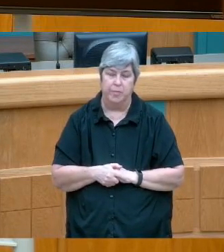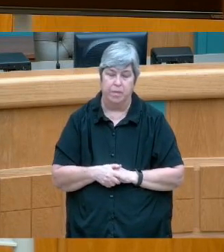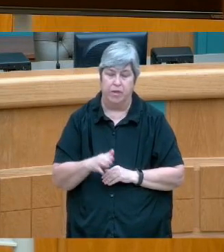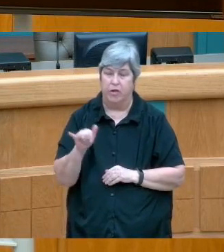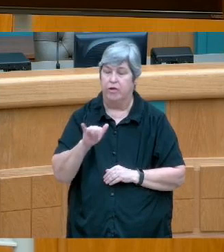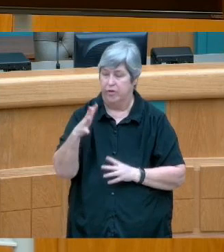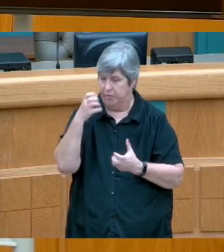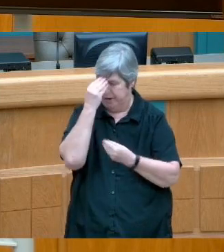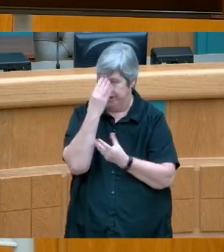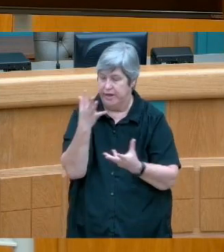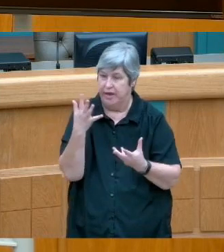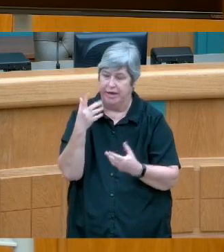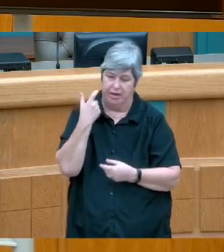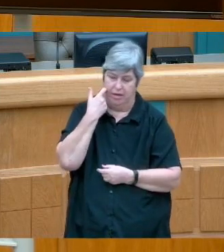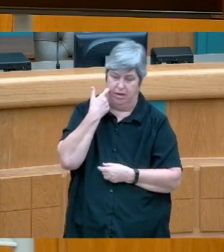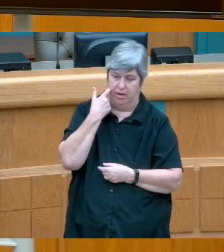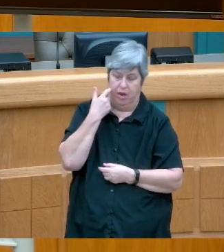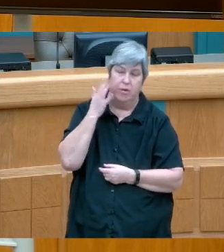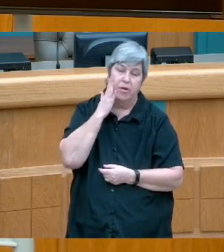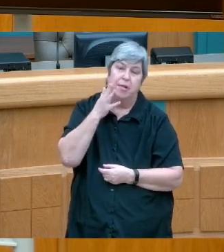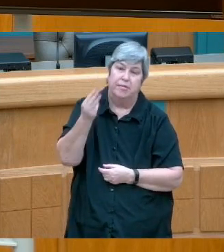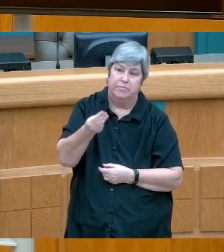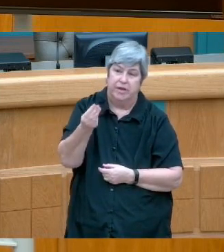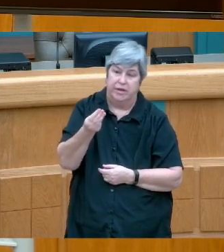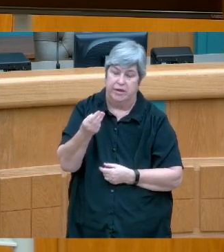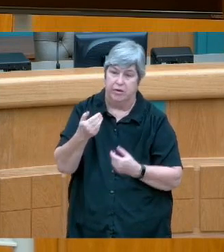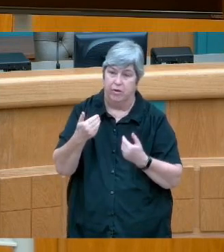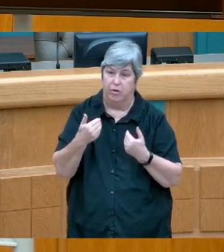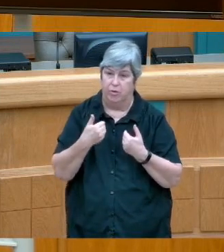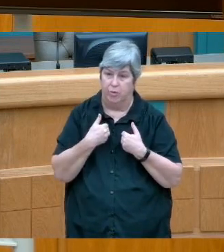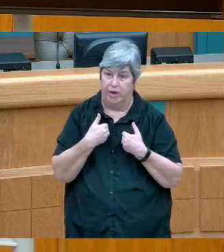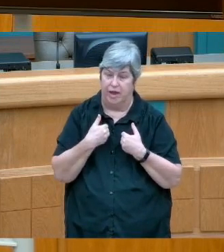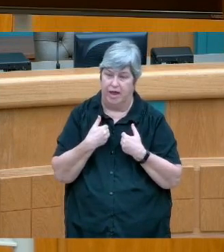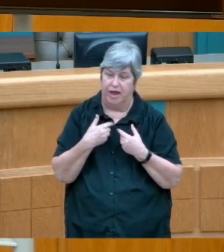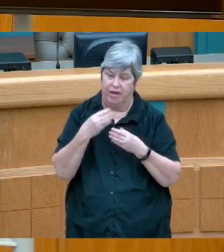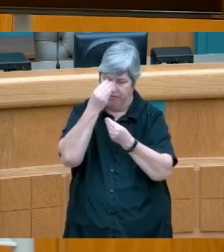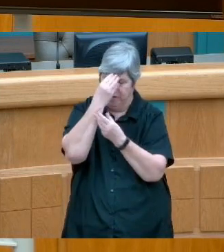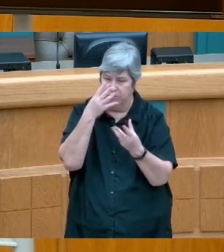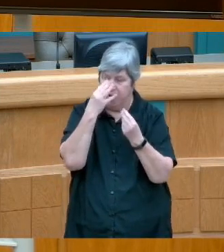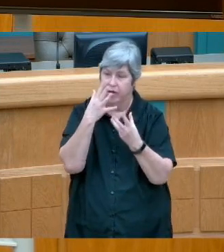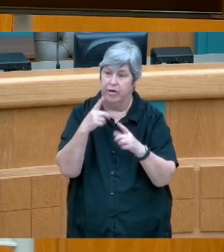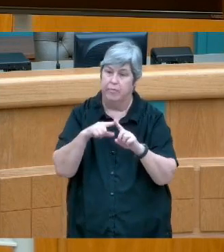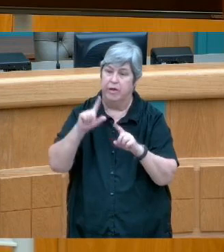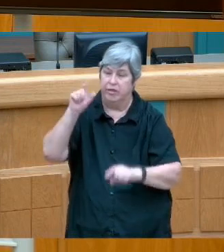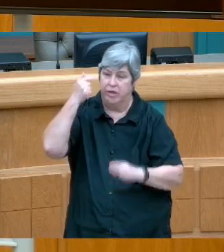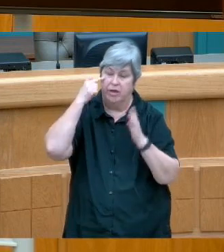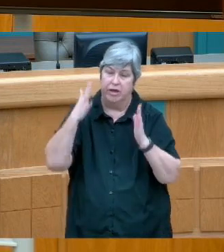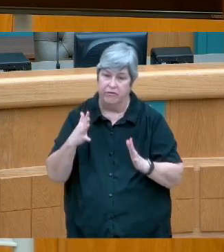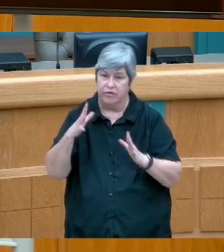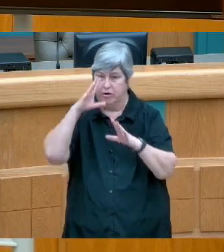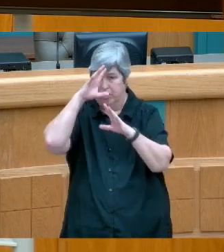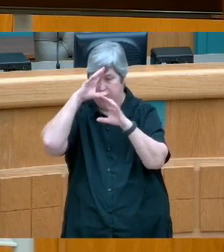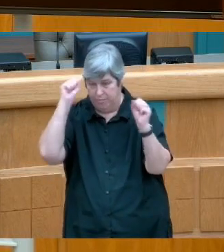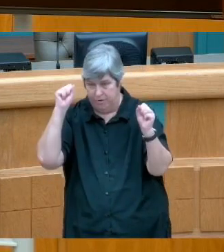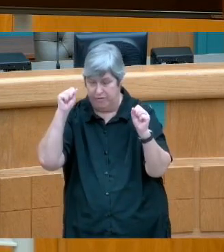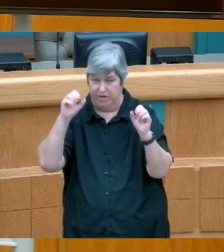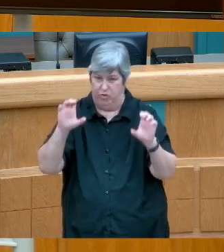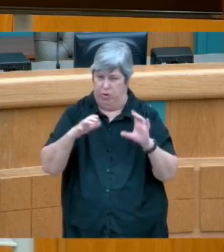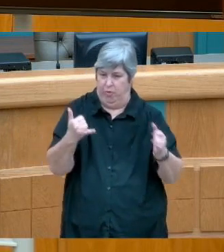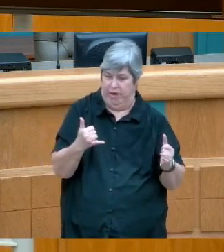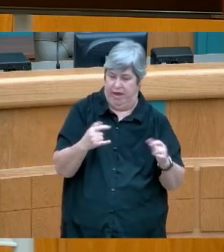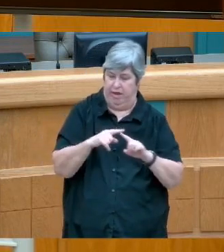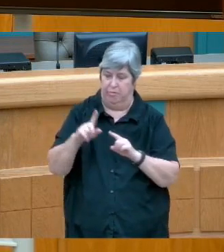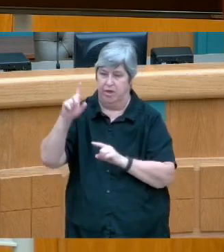I also want to talk about Monday, just to remind the community, we have our press briefings, but the governor and the president, he's having one right now,